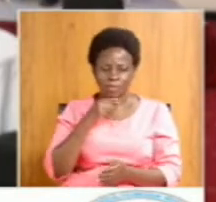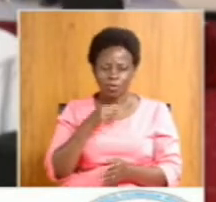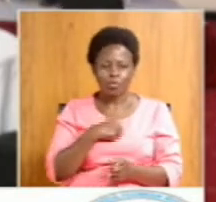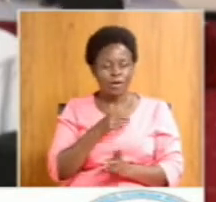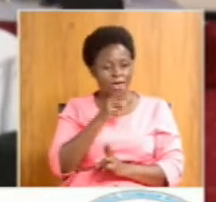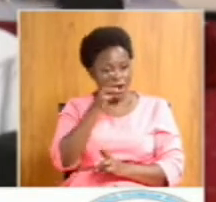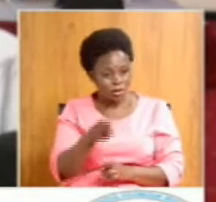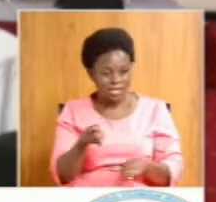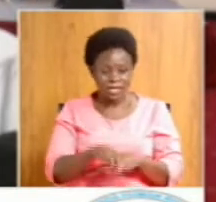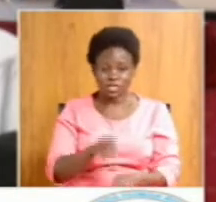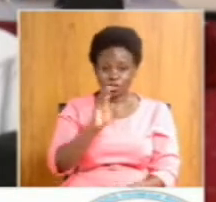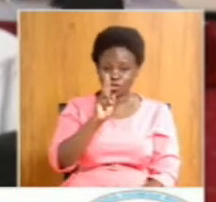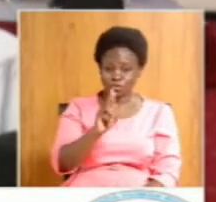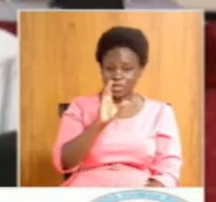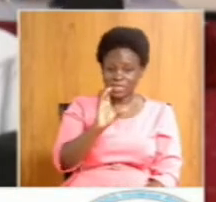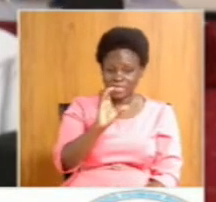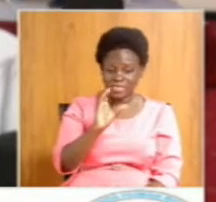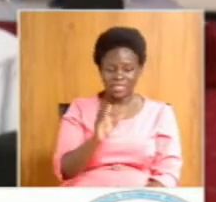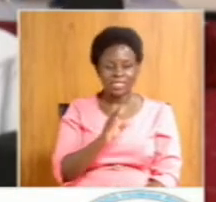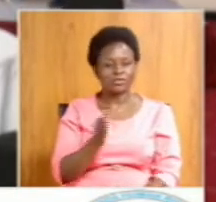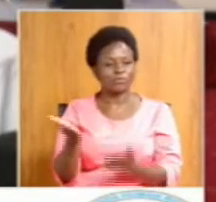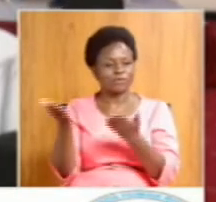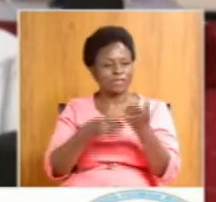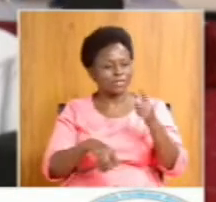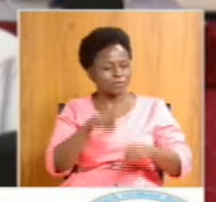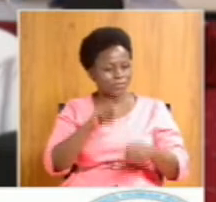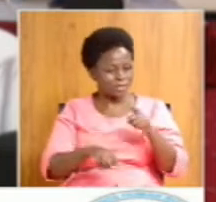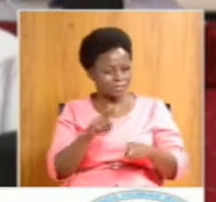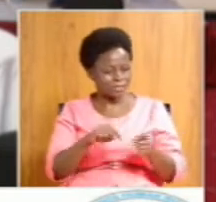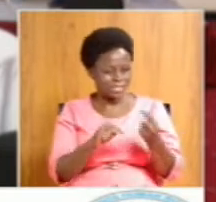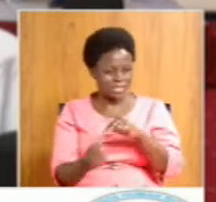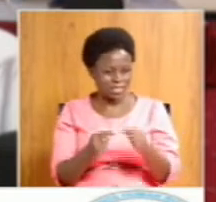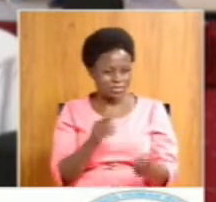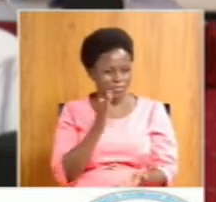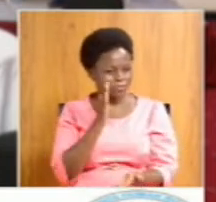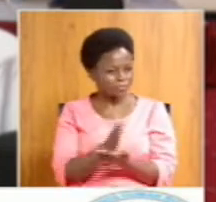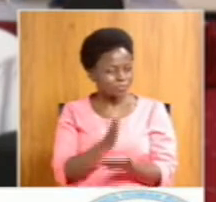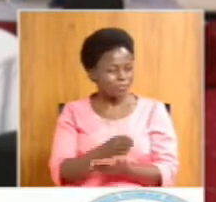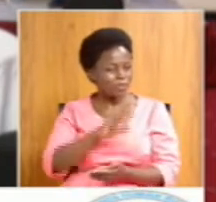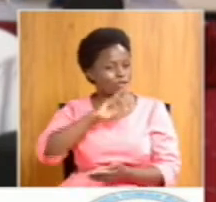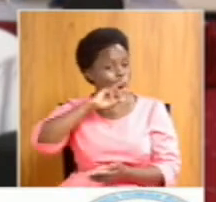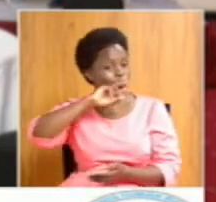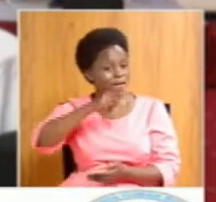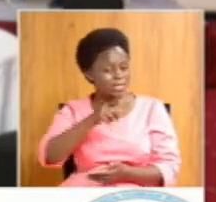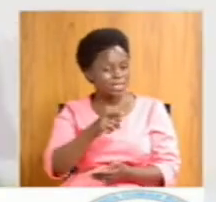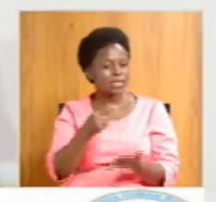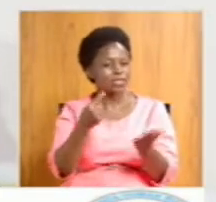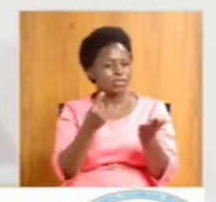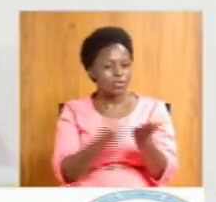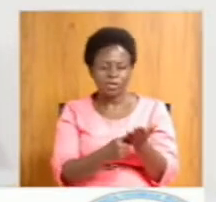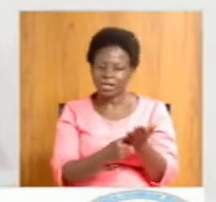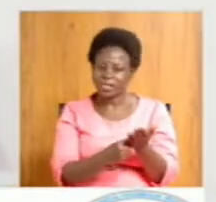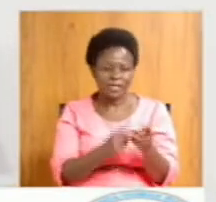we are honored, as UCC, to be invited to participate in this discussion. Indeed, to answer directly, Uganda